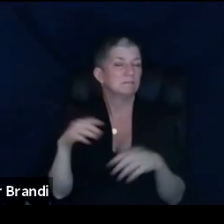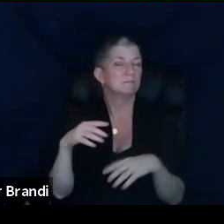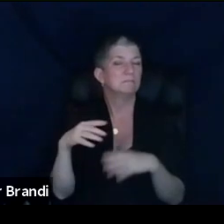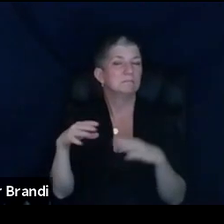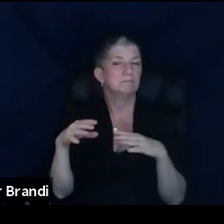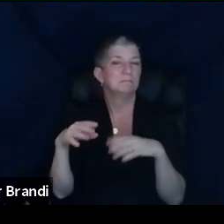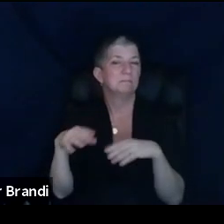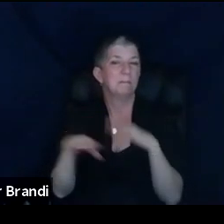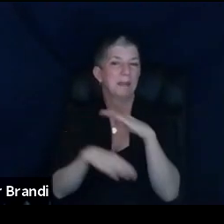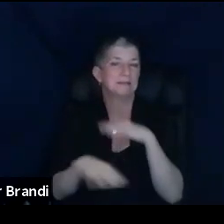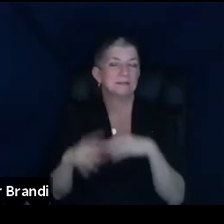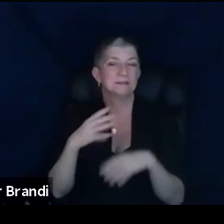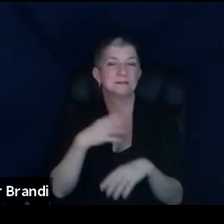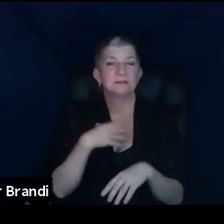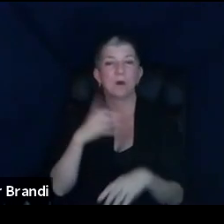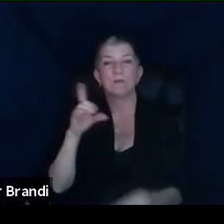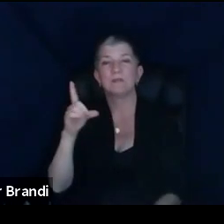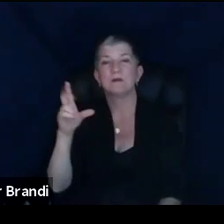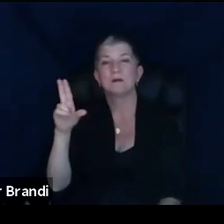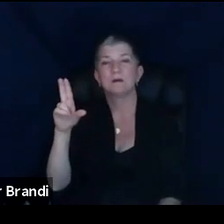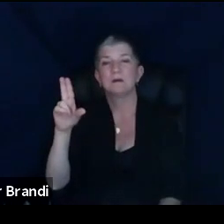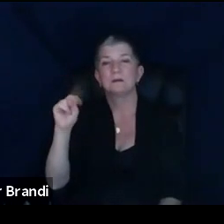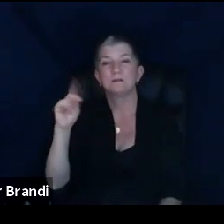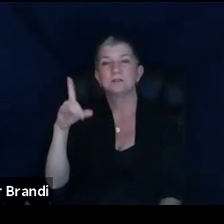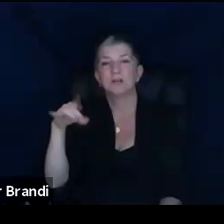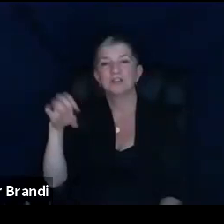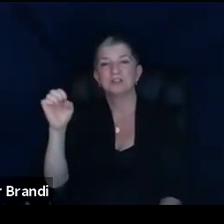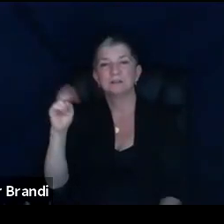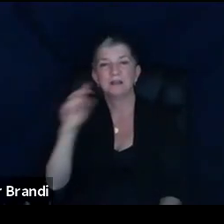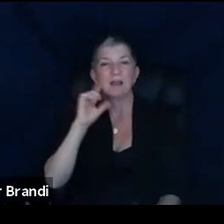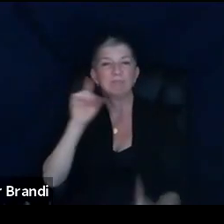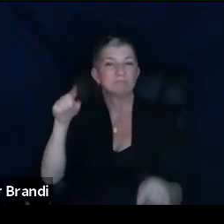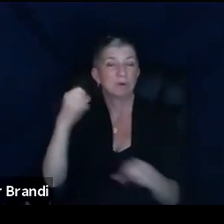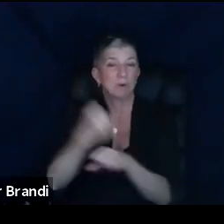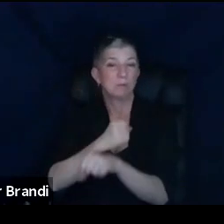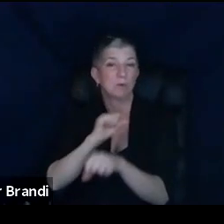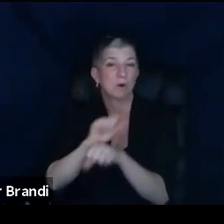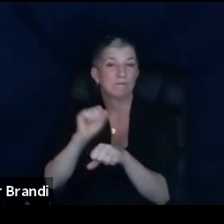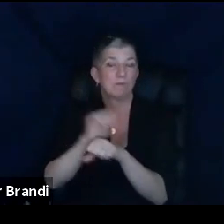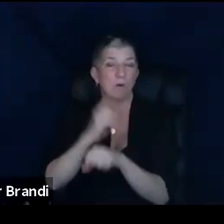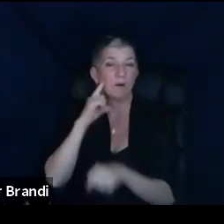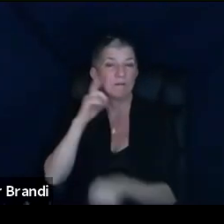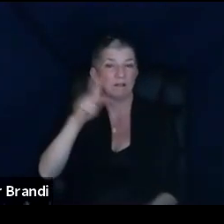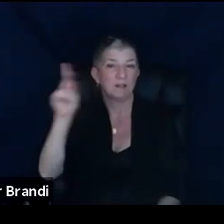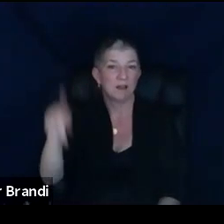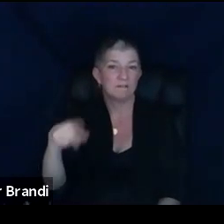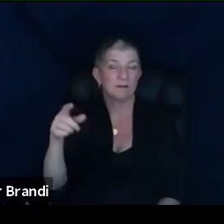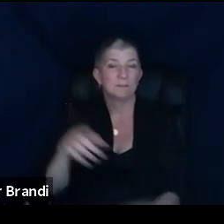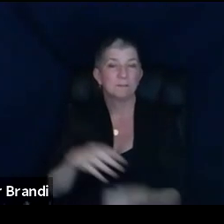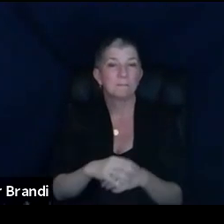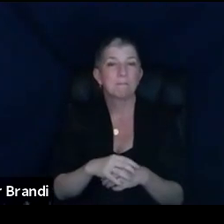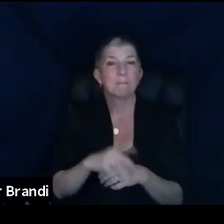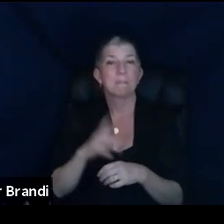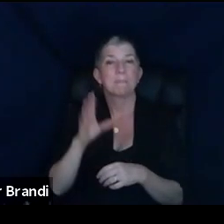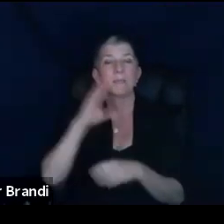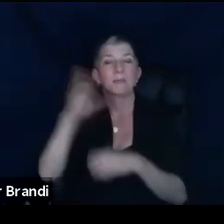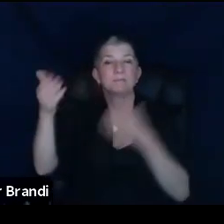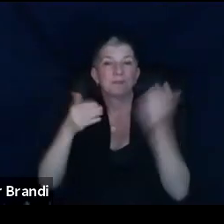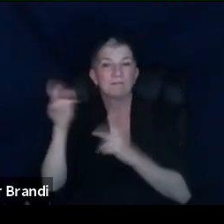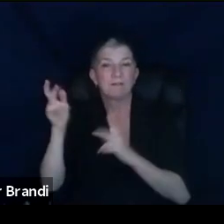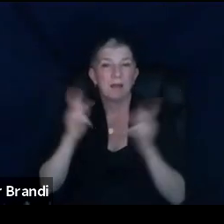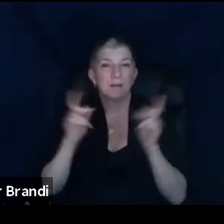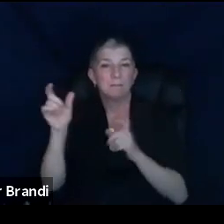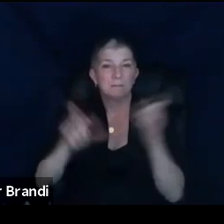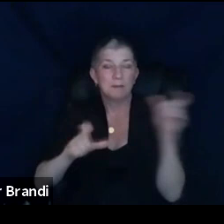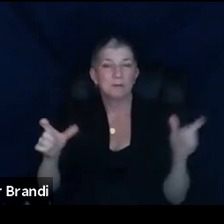a dungeon that I'm regularly at in Philadelphia that I work for, I generally invite people to come up